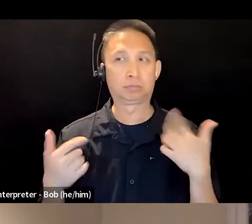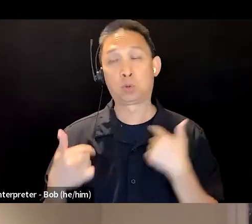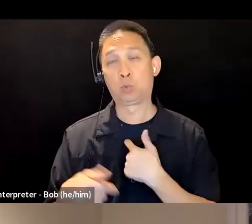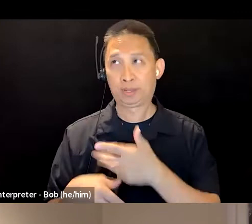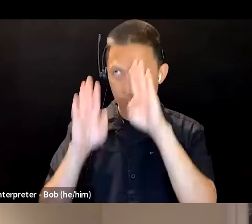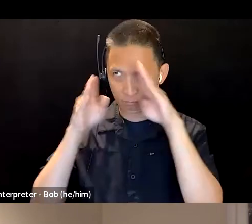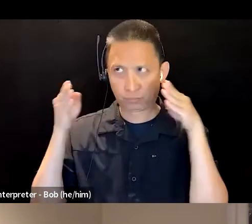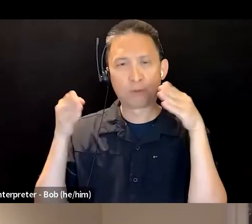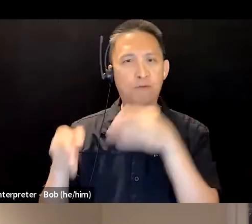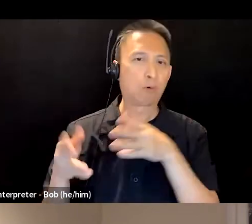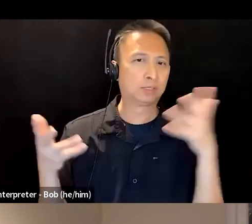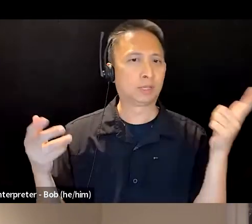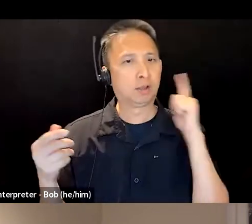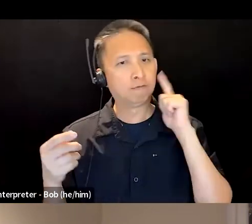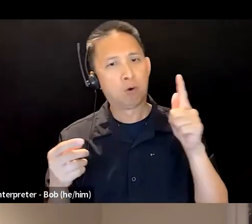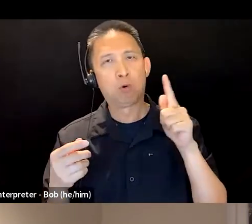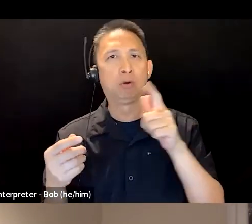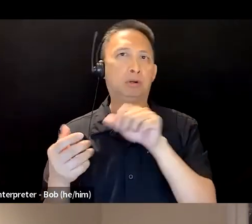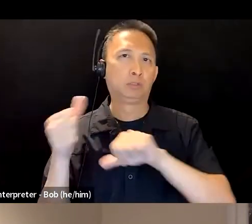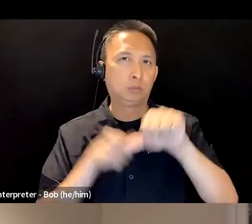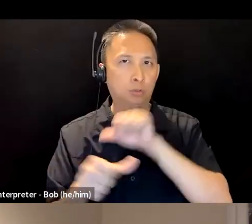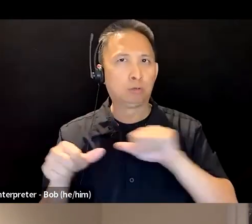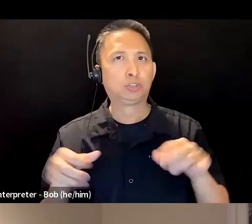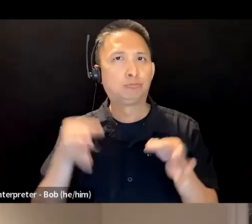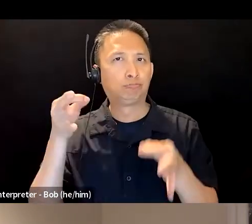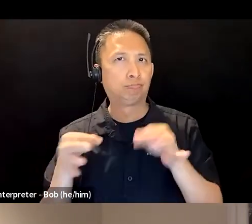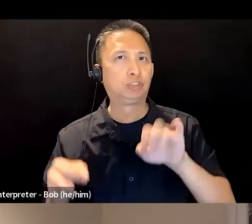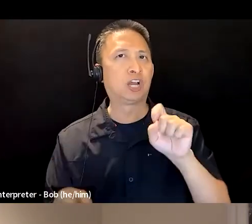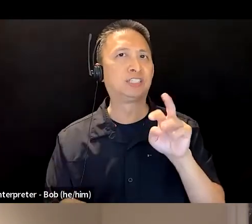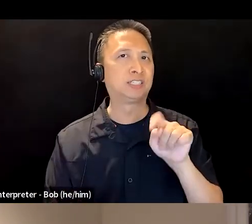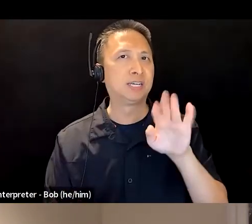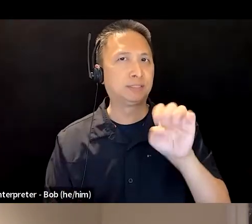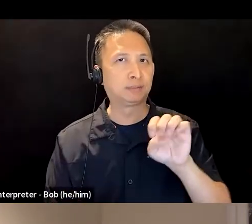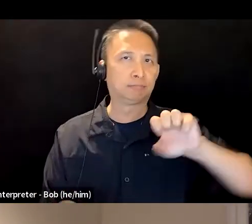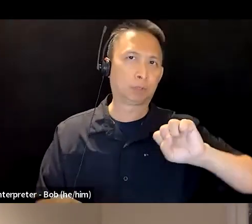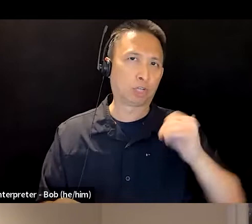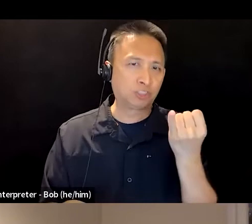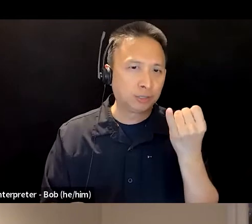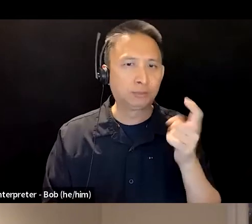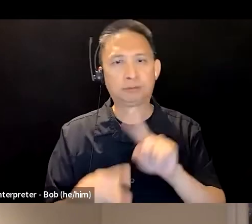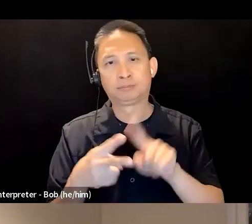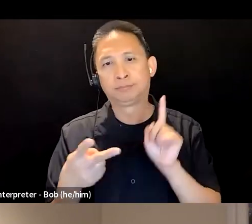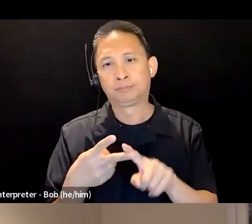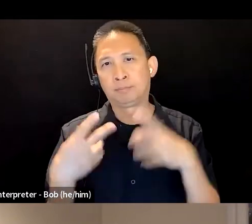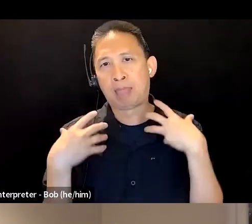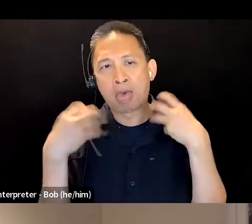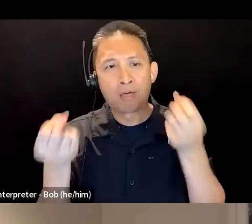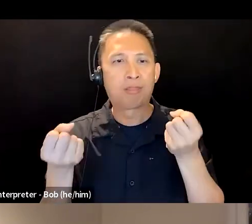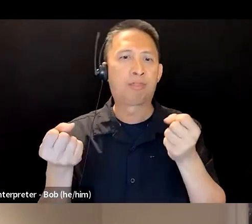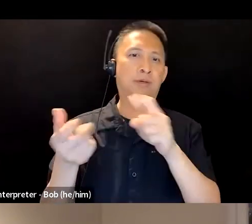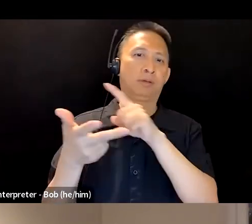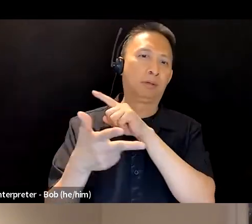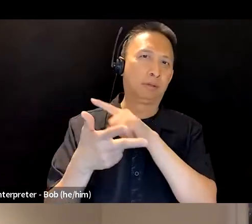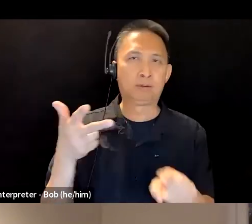that respect, I think that's why we look to work within the system, not only for the exposure, but also because over the